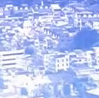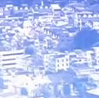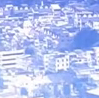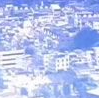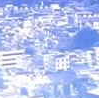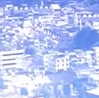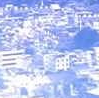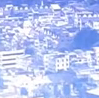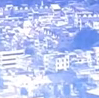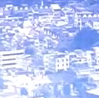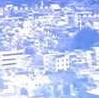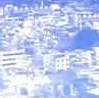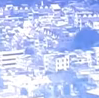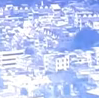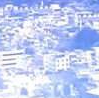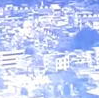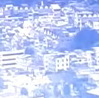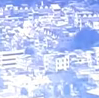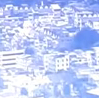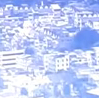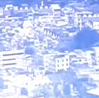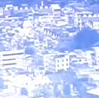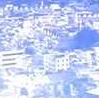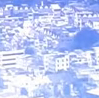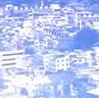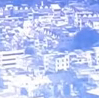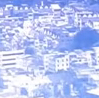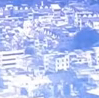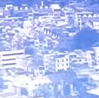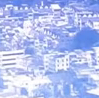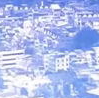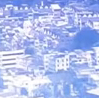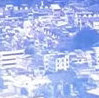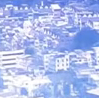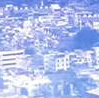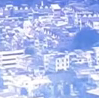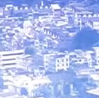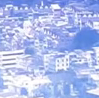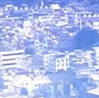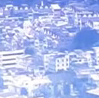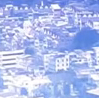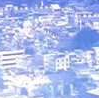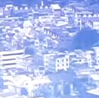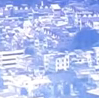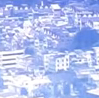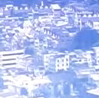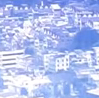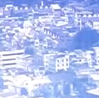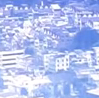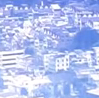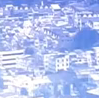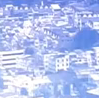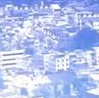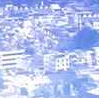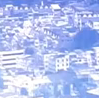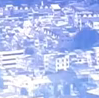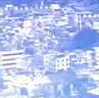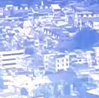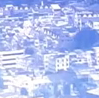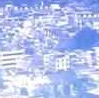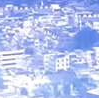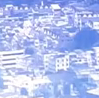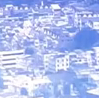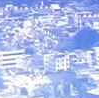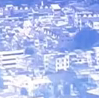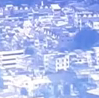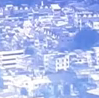inconveniences because you might have to go through the many checkpoints along the way. All of this, of course, for your own safety, for the safety of society,